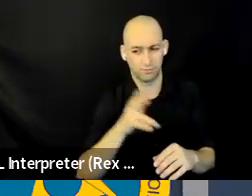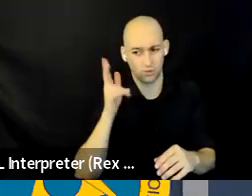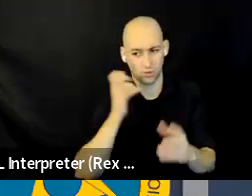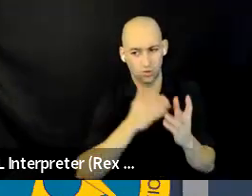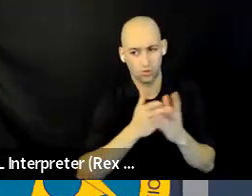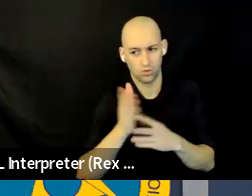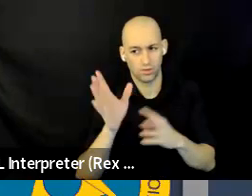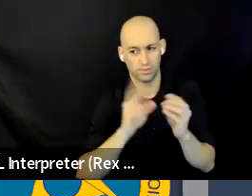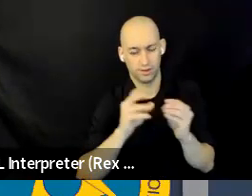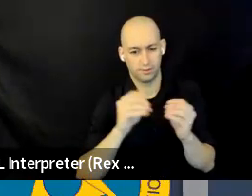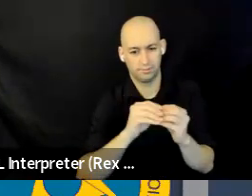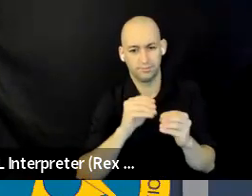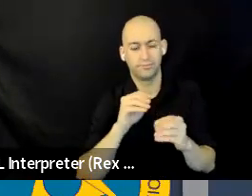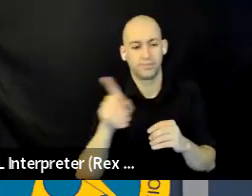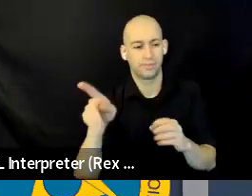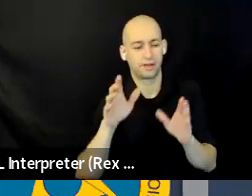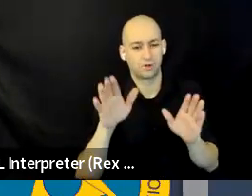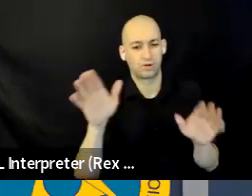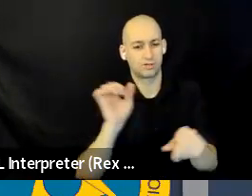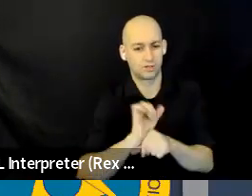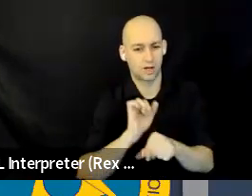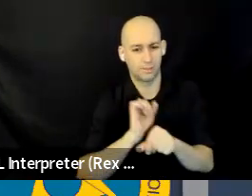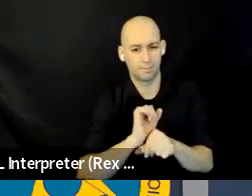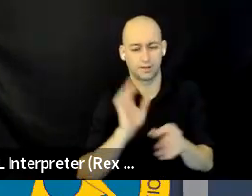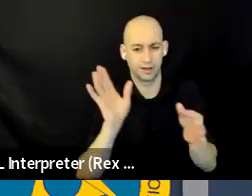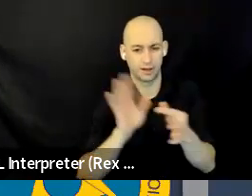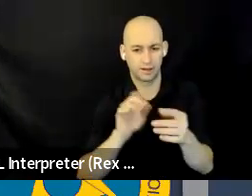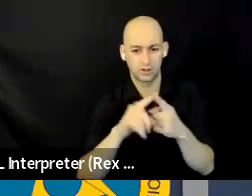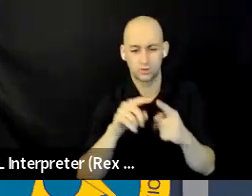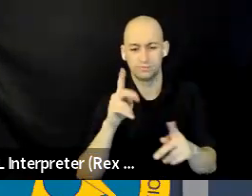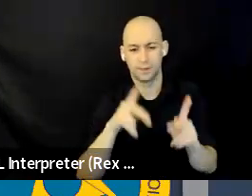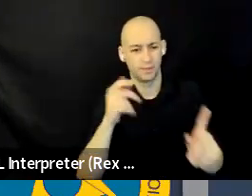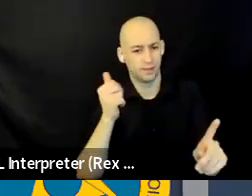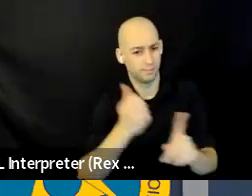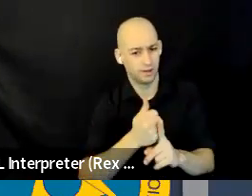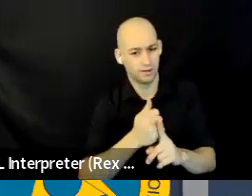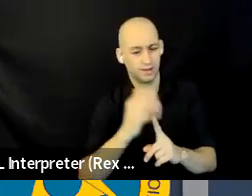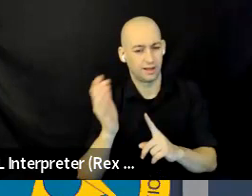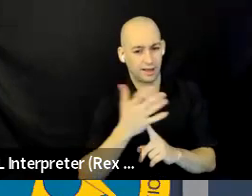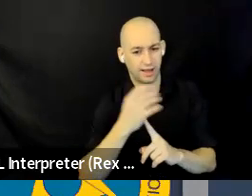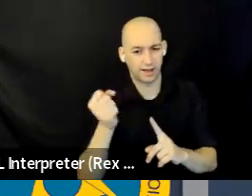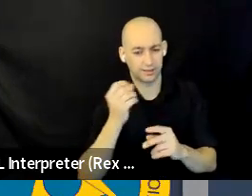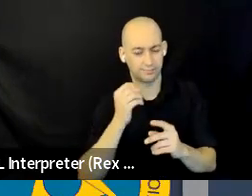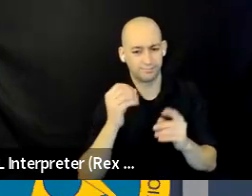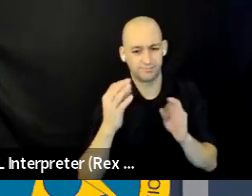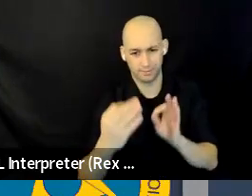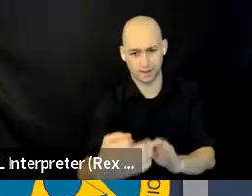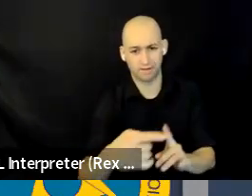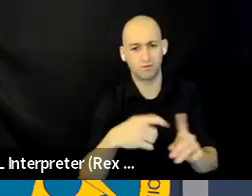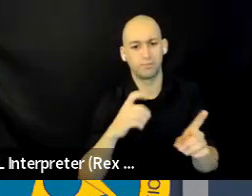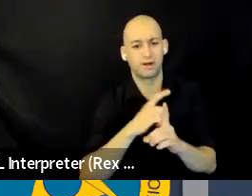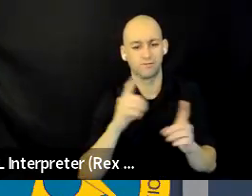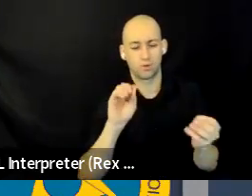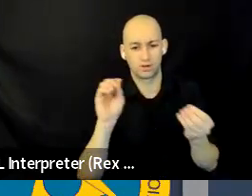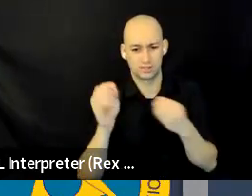meeting. They have done a fantastic job reaching out to stakeholders, getting input from a variety of organizations